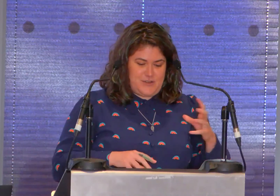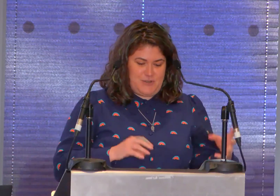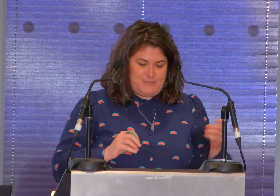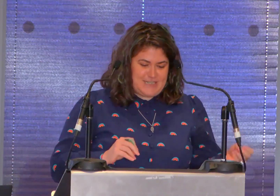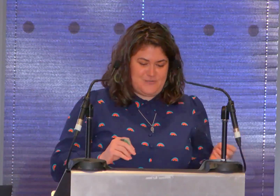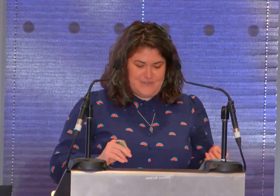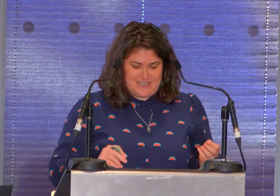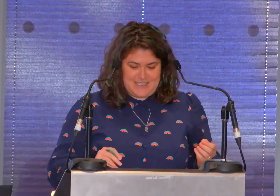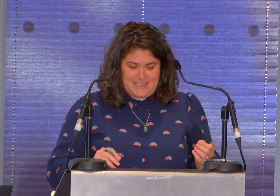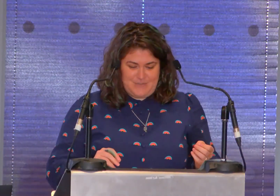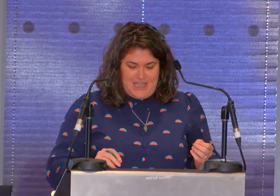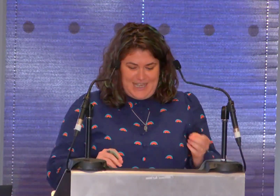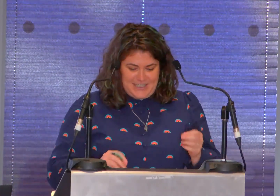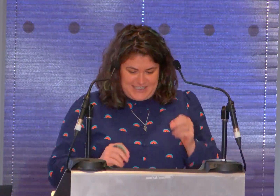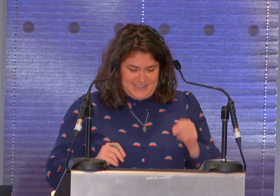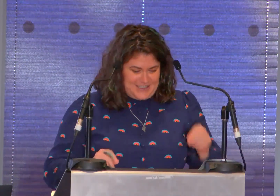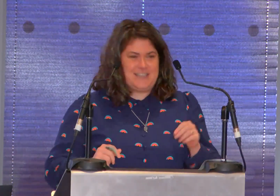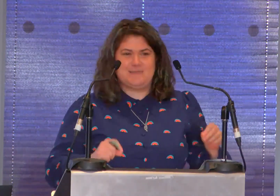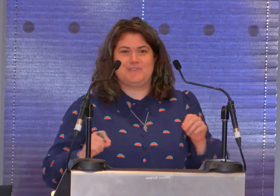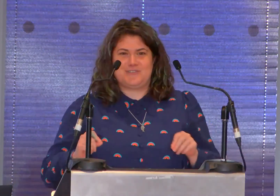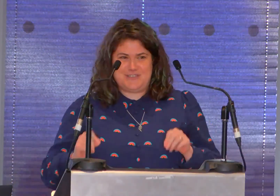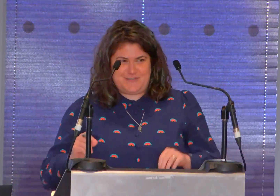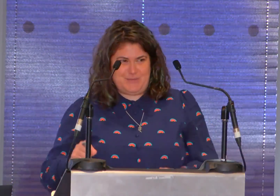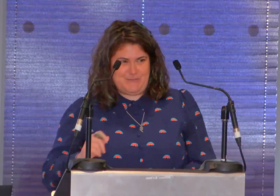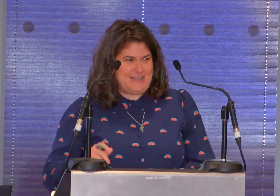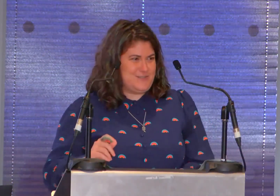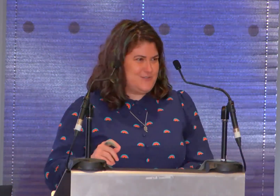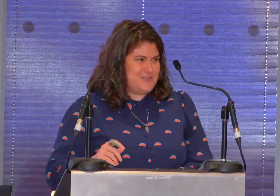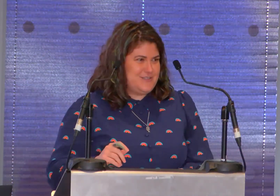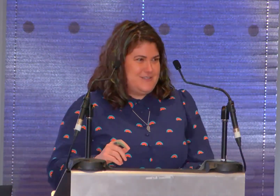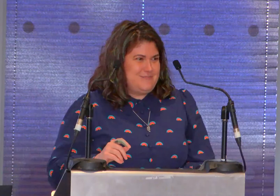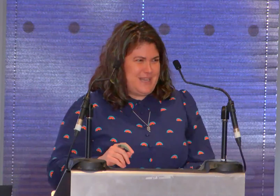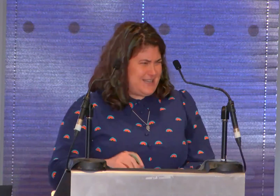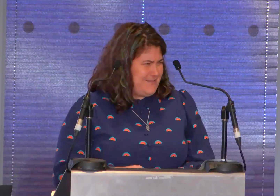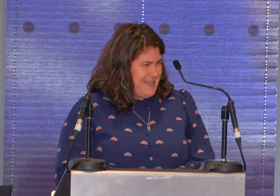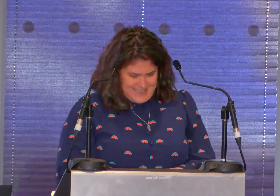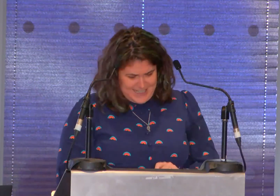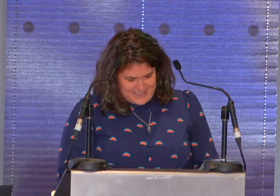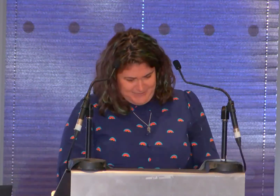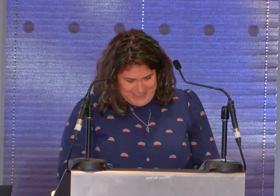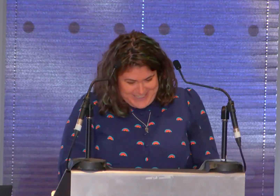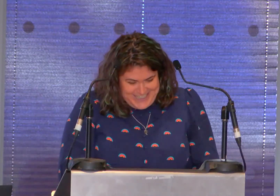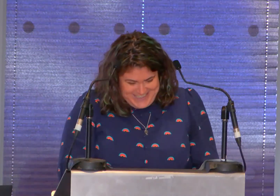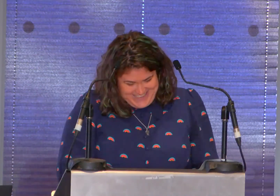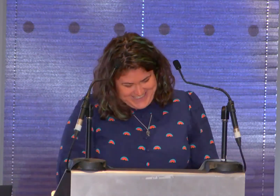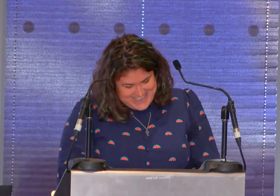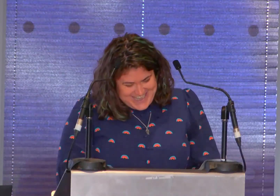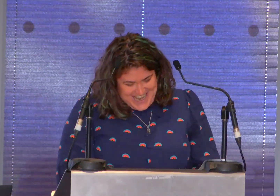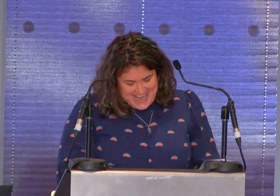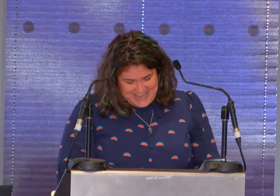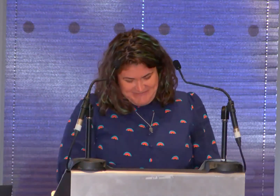to go on a mentoring scheme, and I didn't think I was good enough to be mentored. Make that make sense, please.